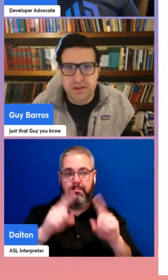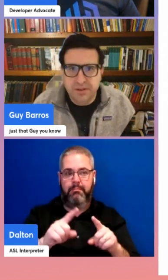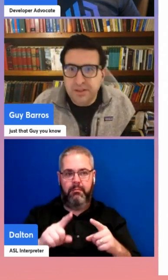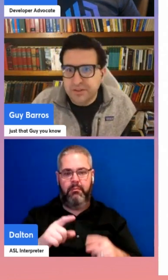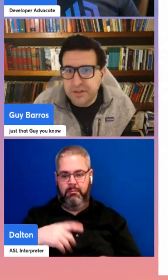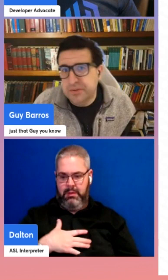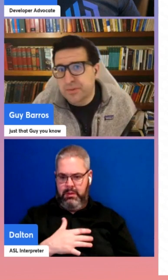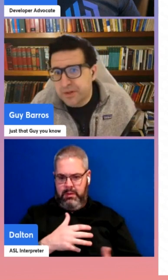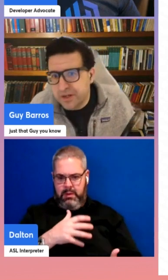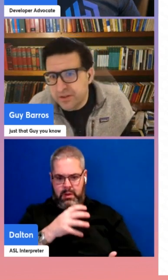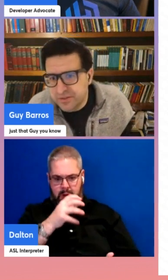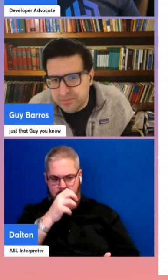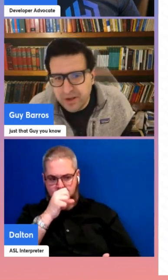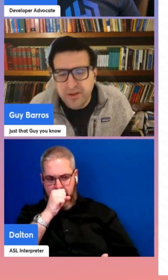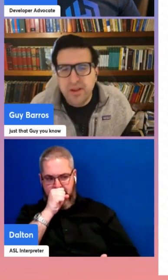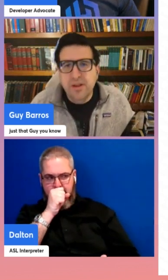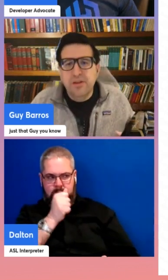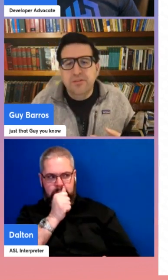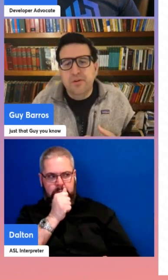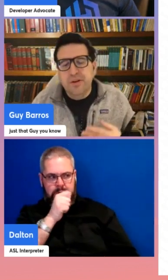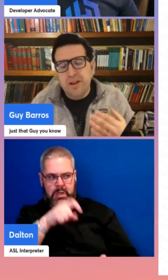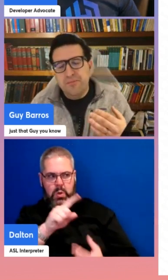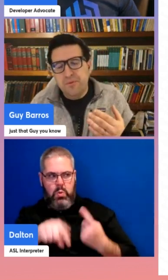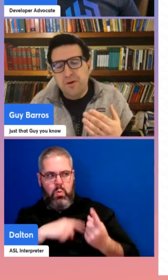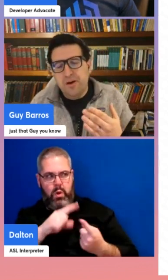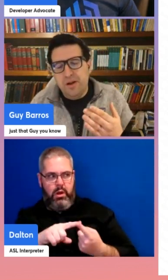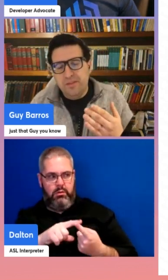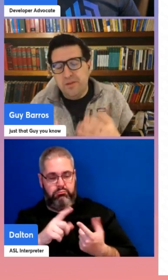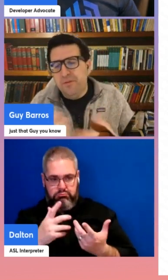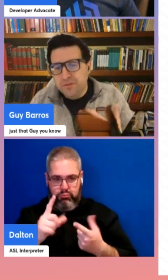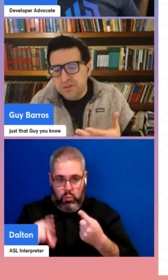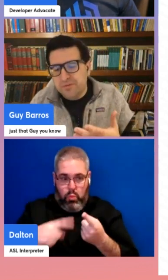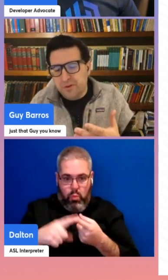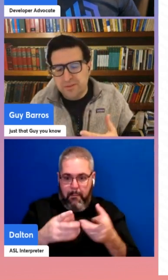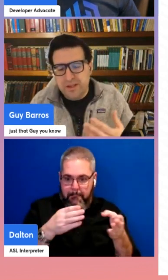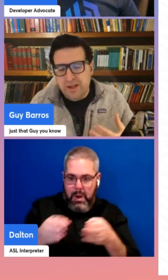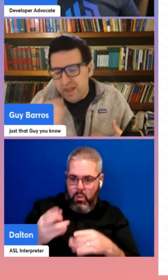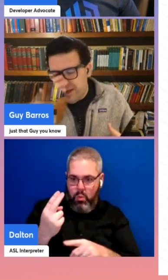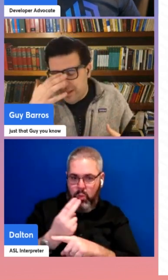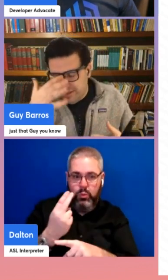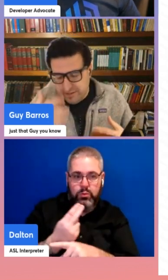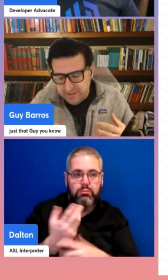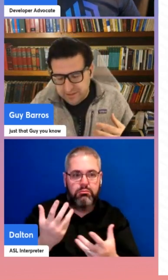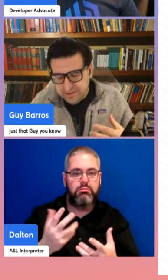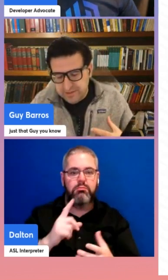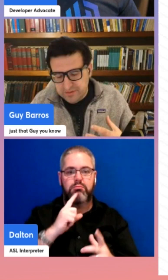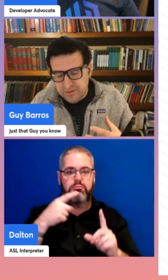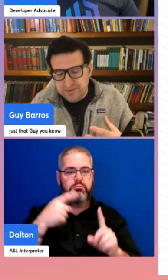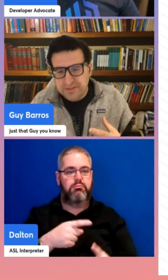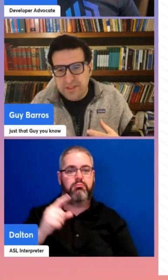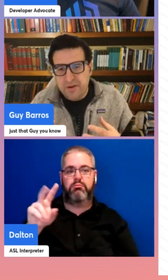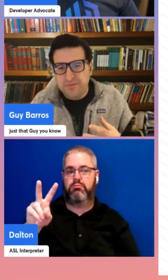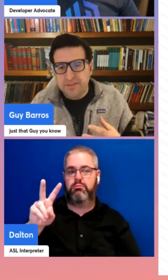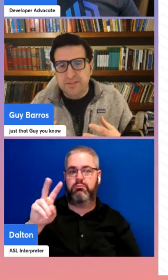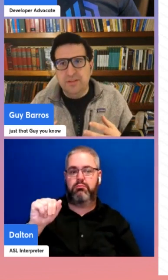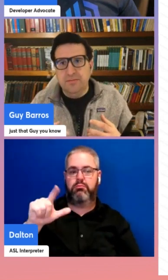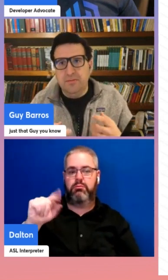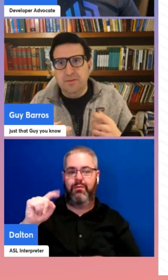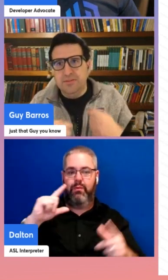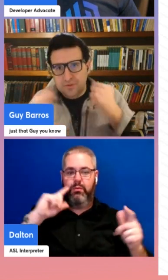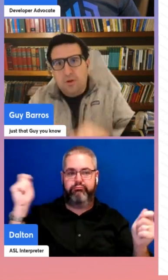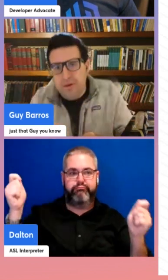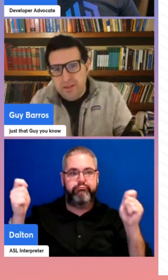Well, you need your secrets when you're going to use them, right? So kind of what the evolution of Vault then led is sort of, instead of